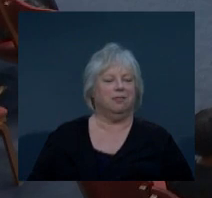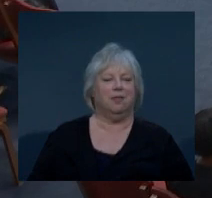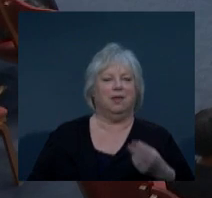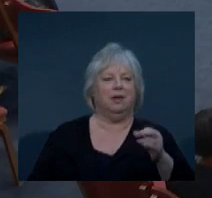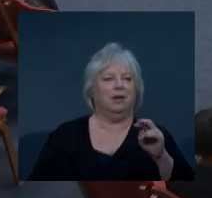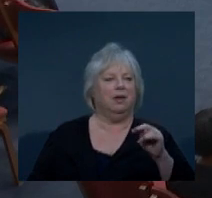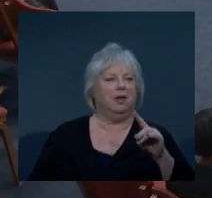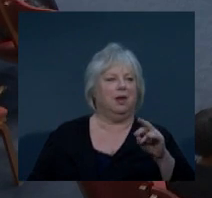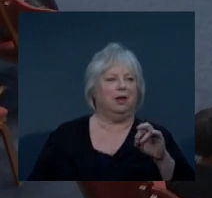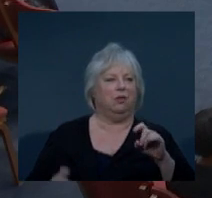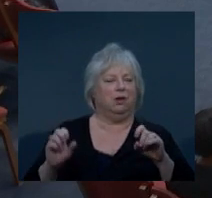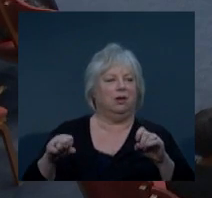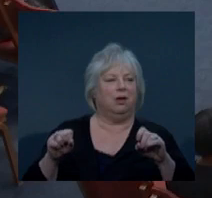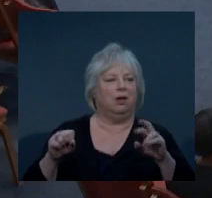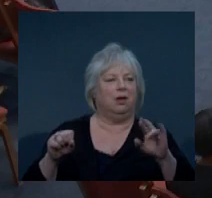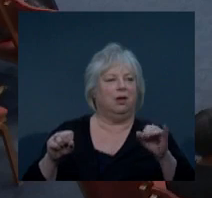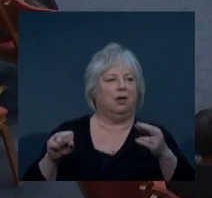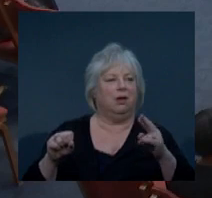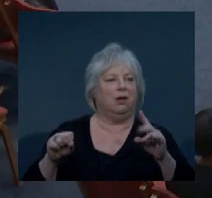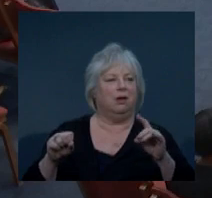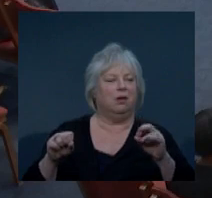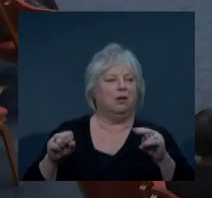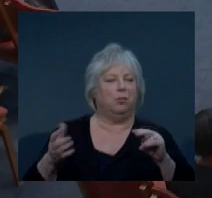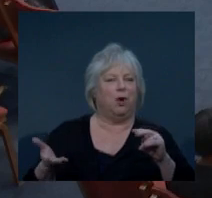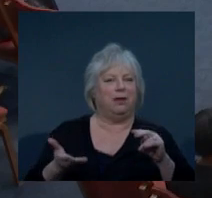Director Hendricks. Director Richardson.